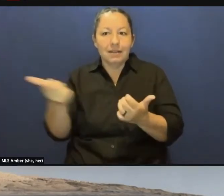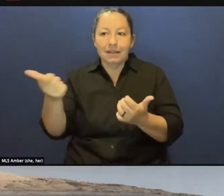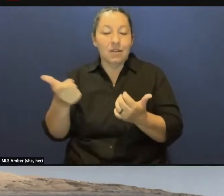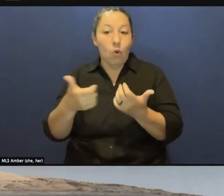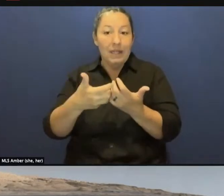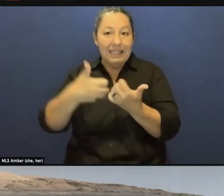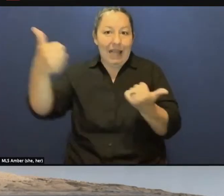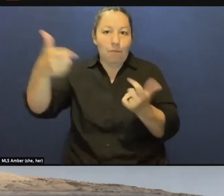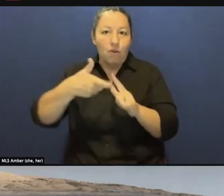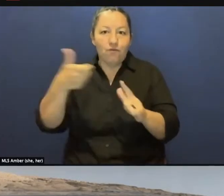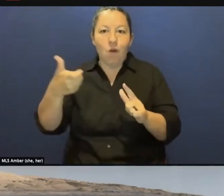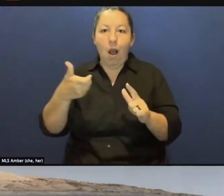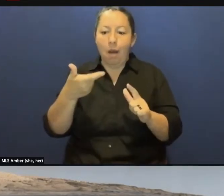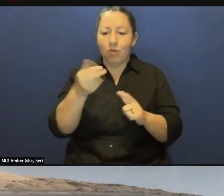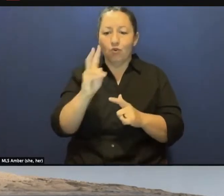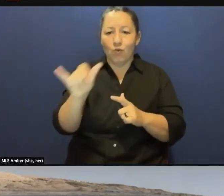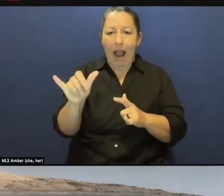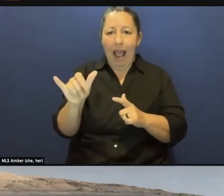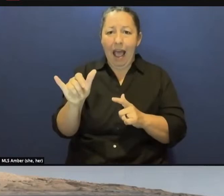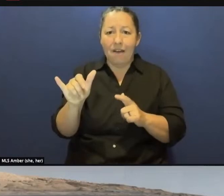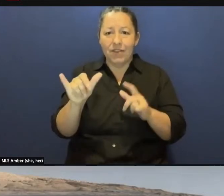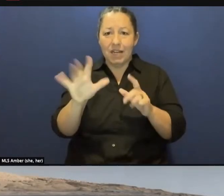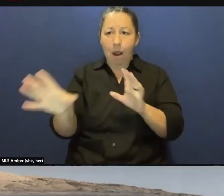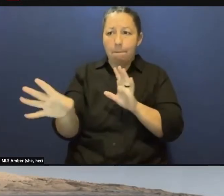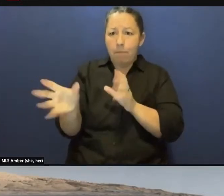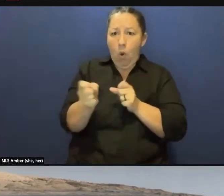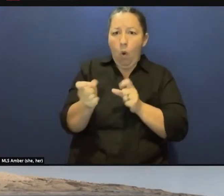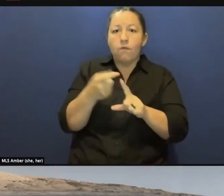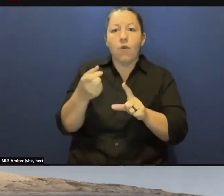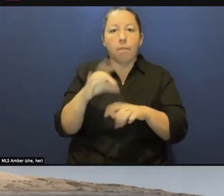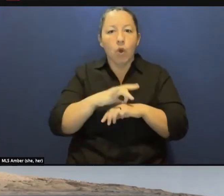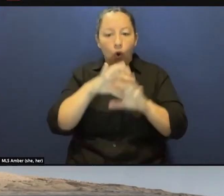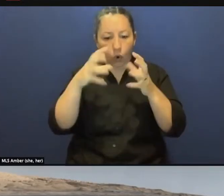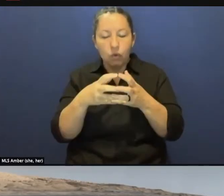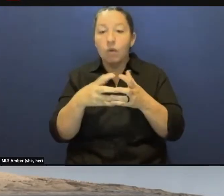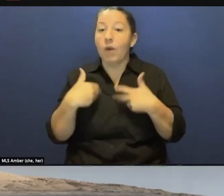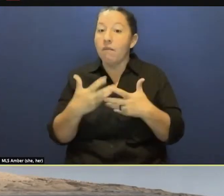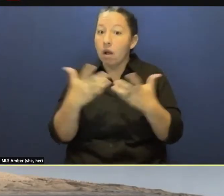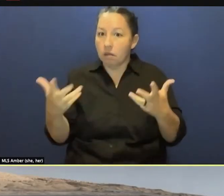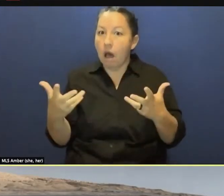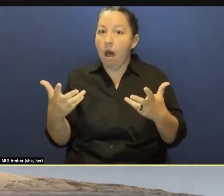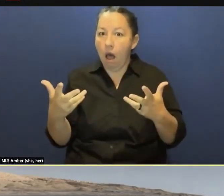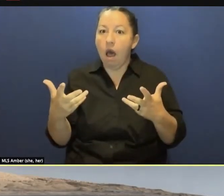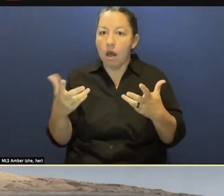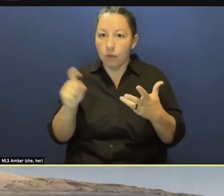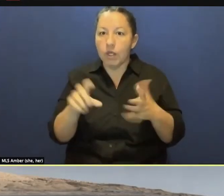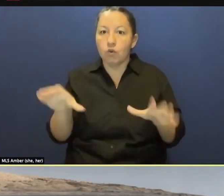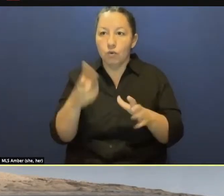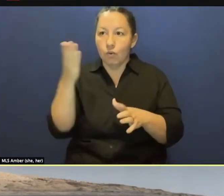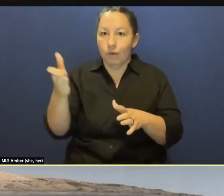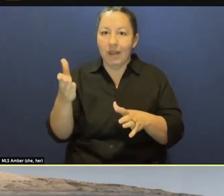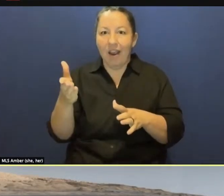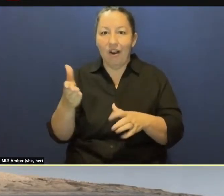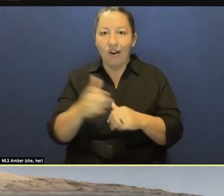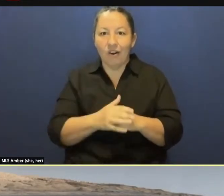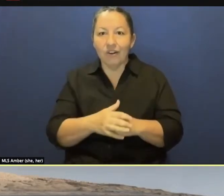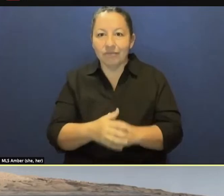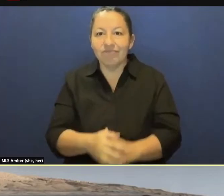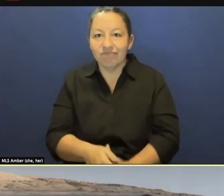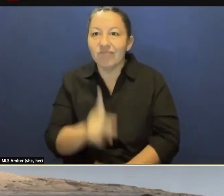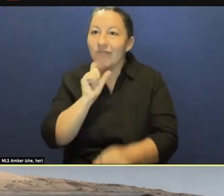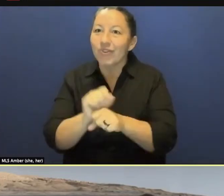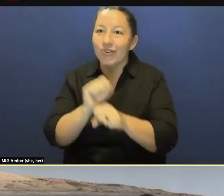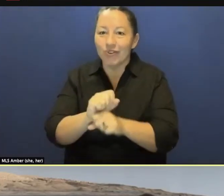Earth. We have a lot to learn by going there. We need to do it. We sure do. We sure do. All